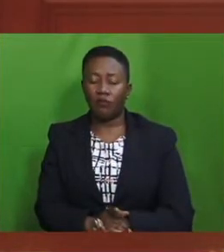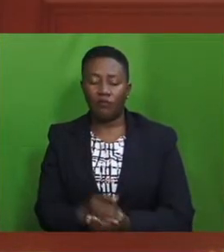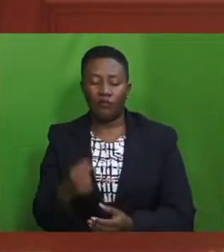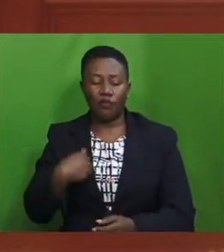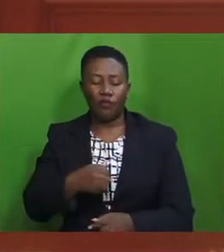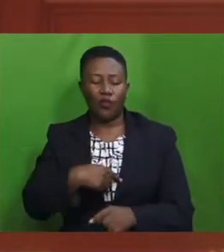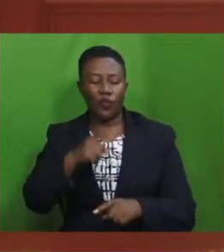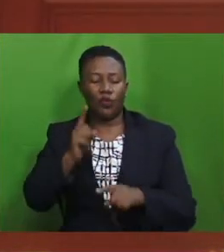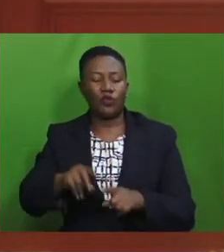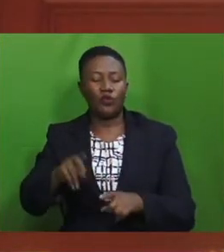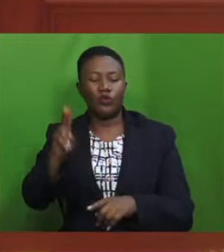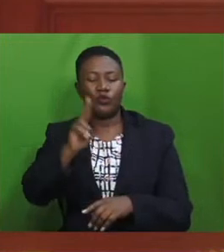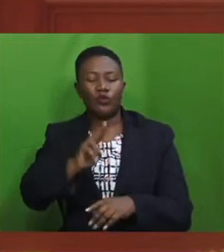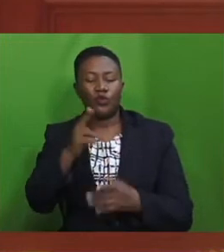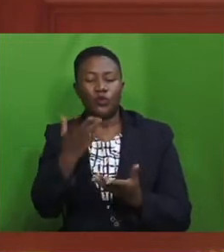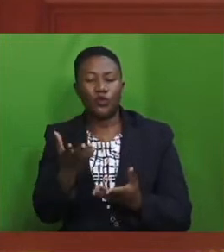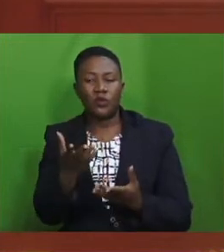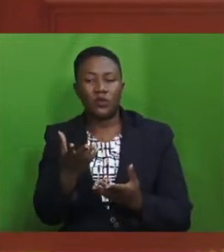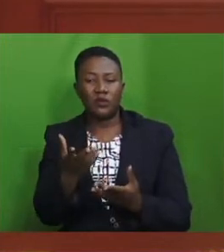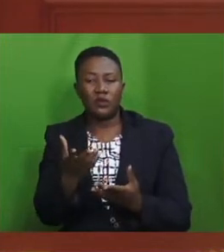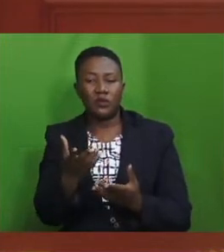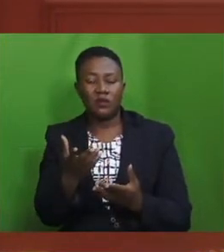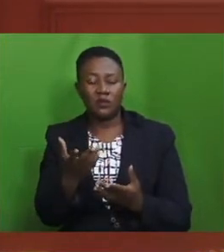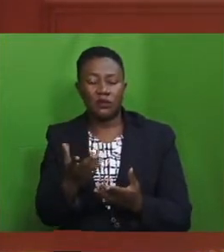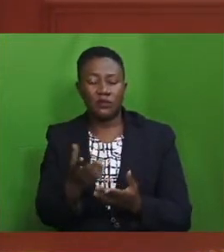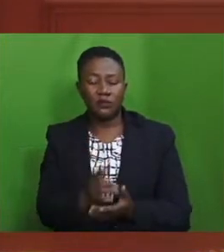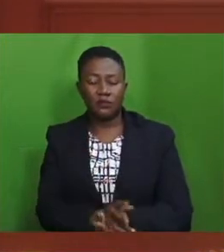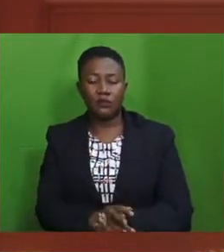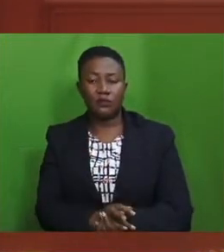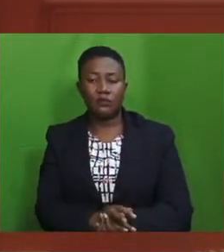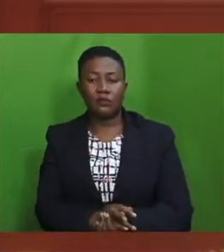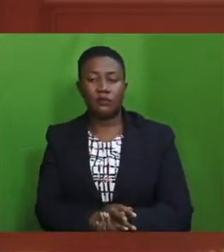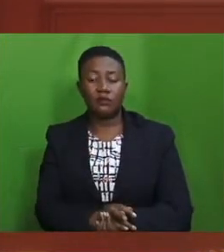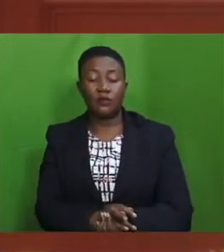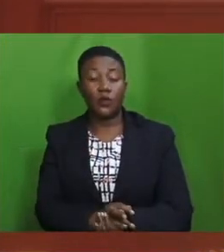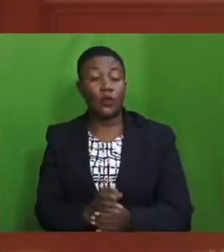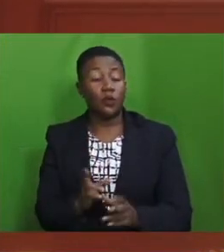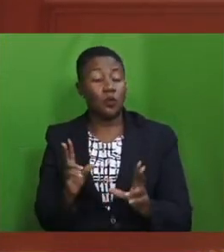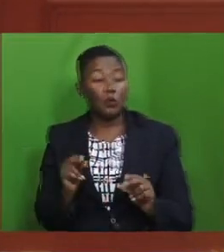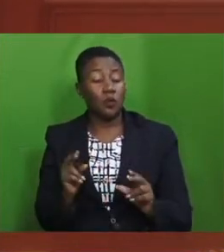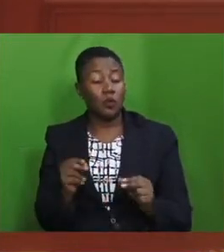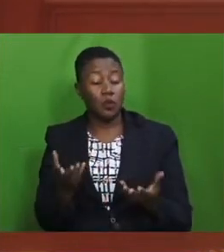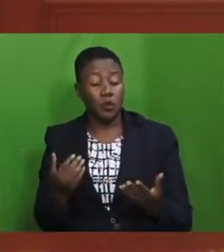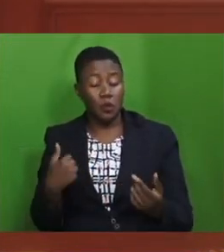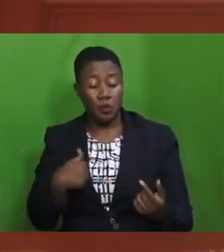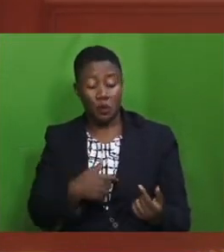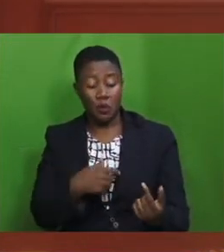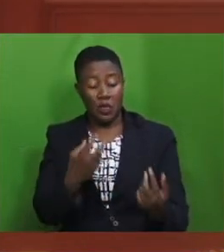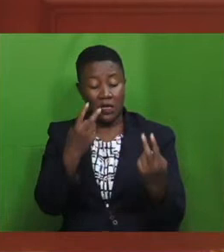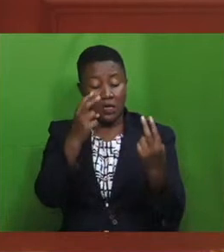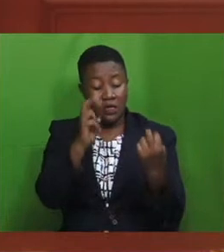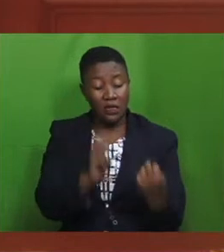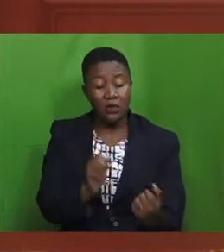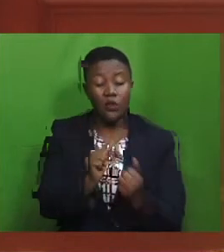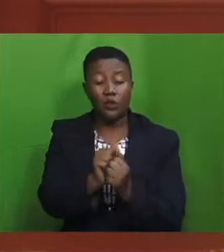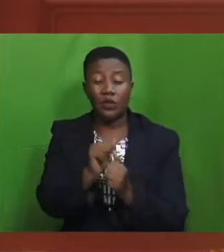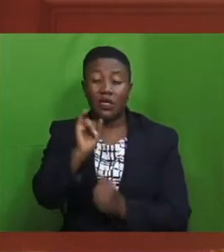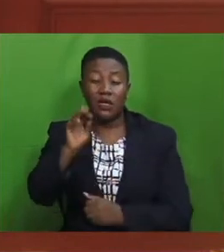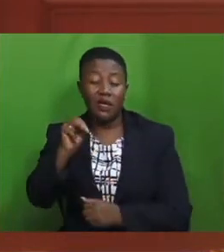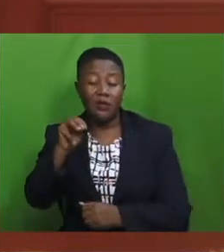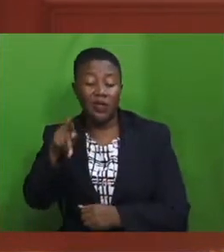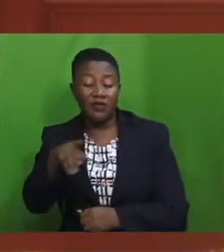parallel numbers or reporting lightly. No, in our engagement with the IMF and Parliament,